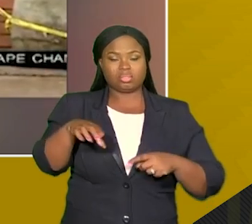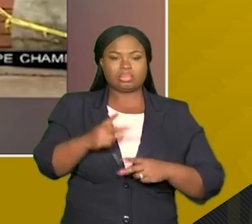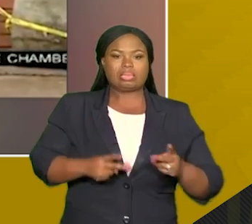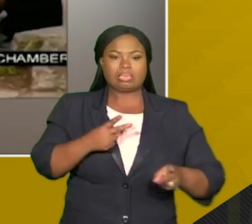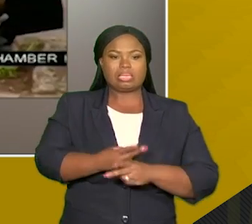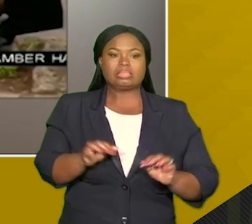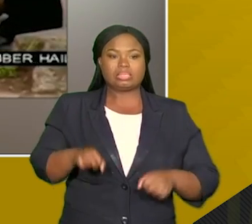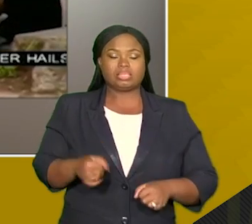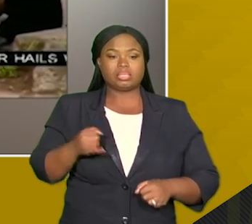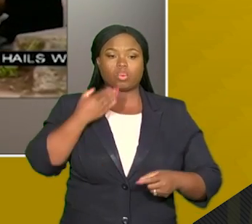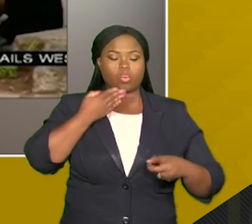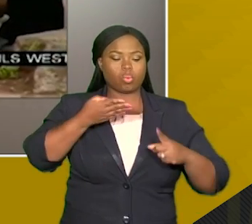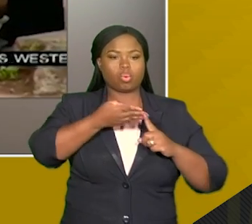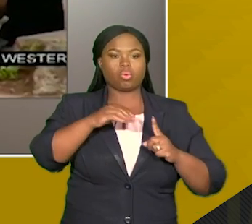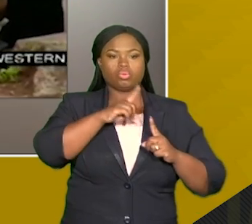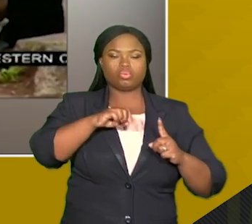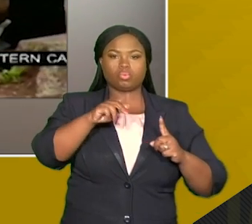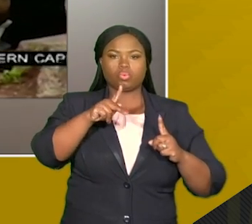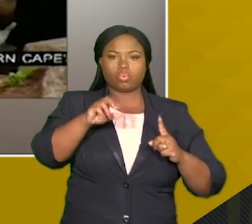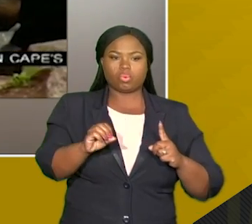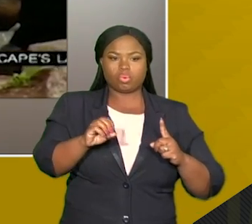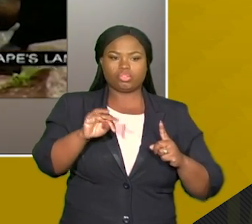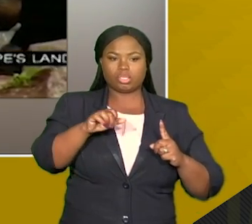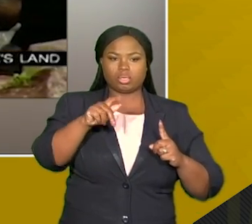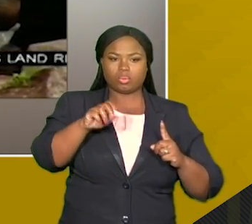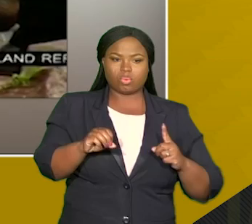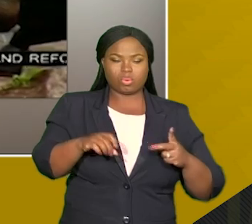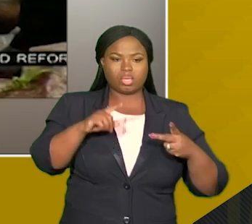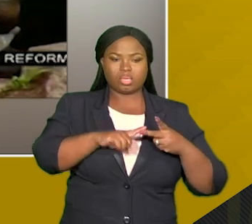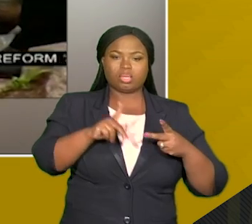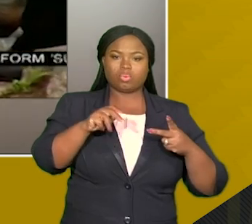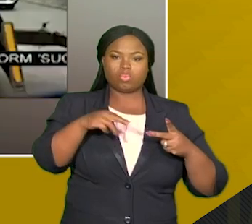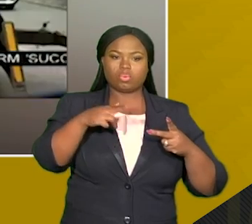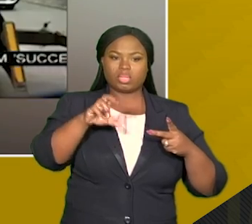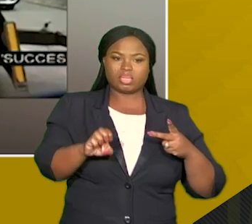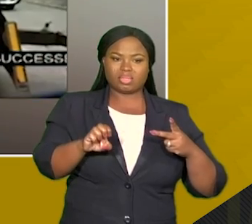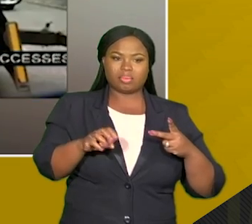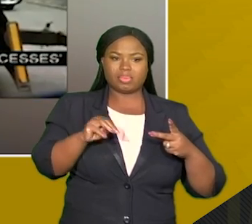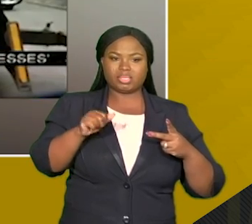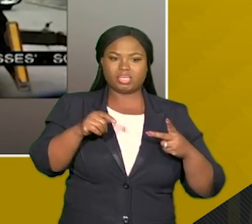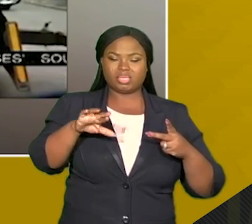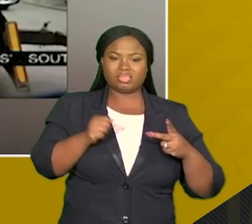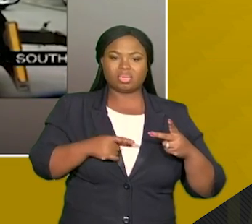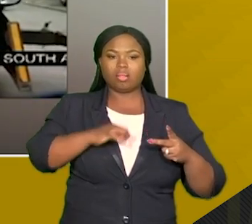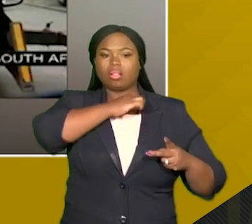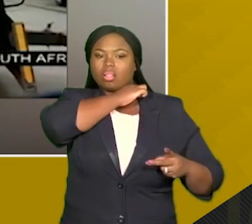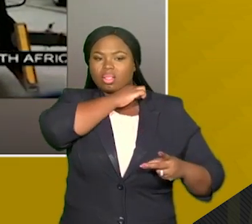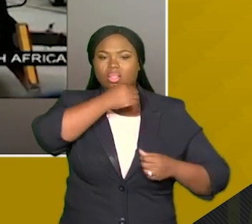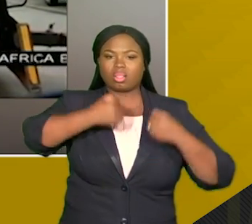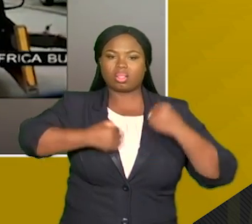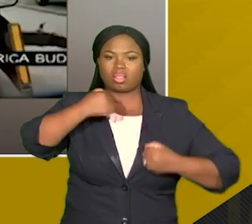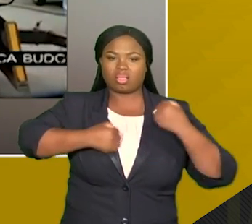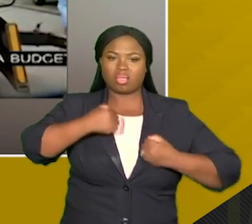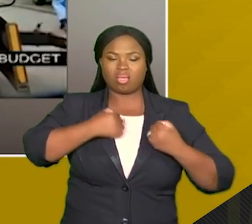Meanwhile, Constable Zuko Njeku and Constable Kuhle Mathetha were hijacked in their police